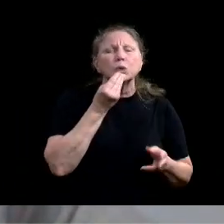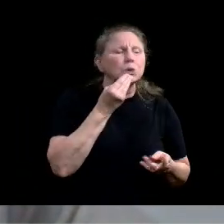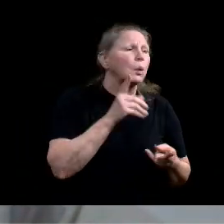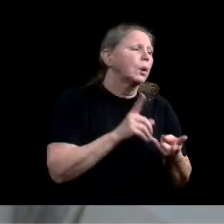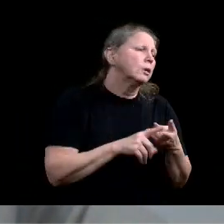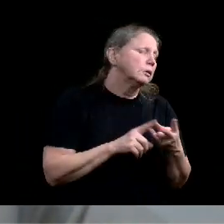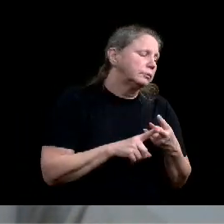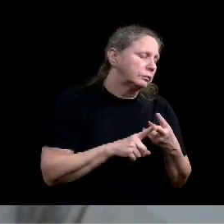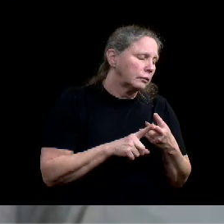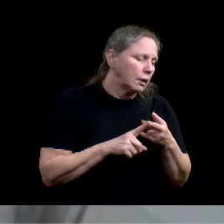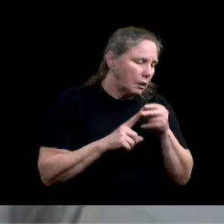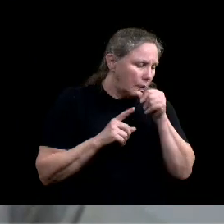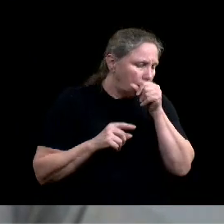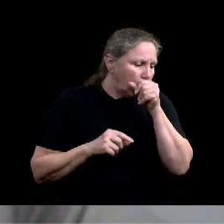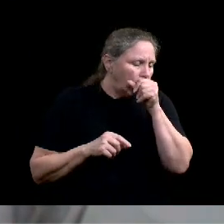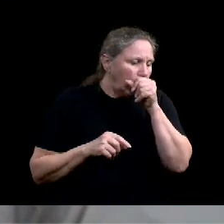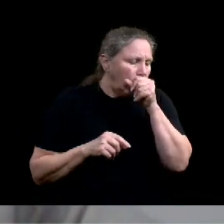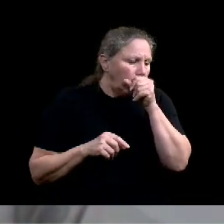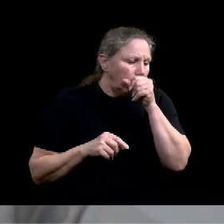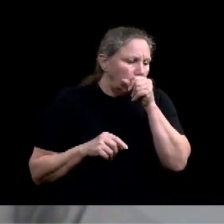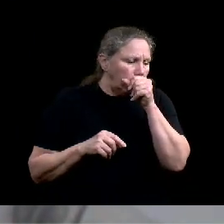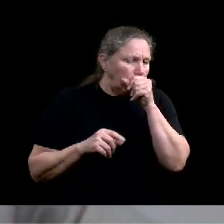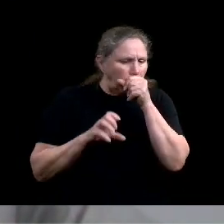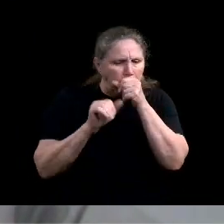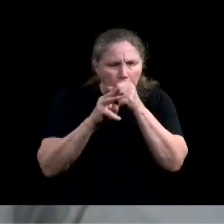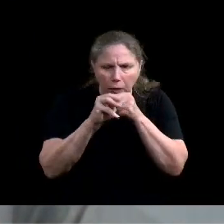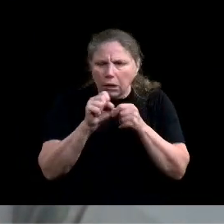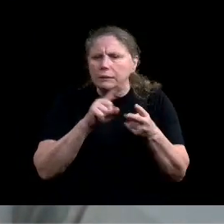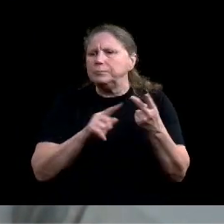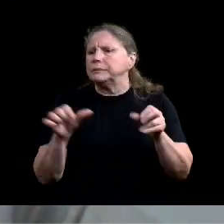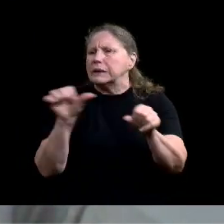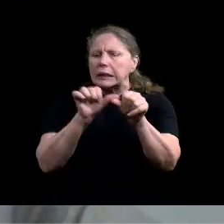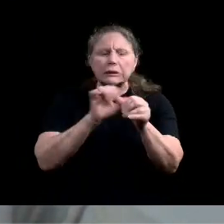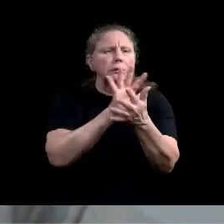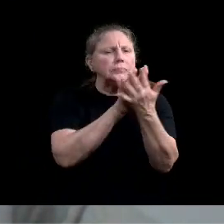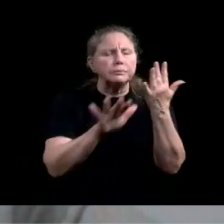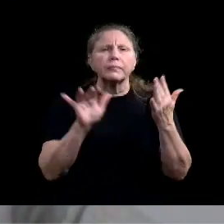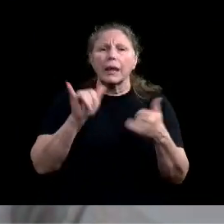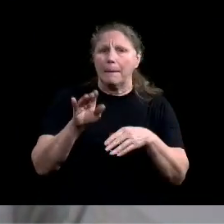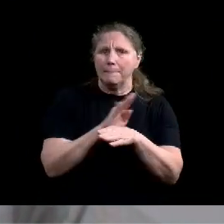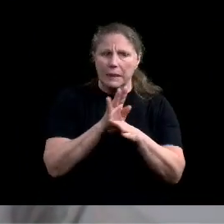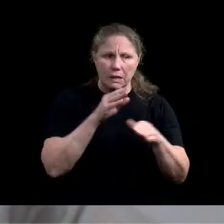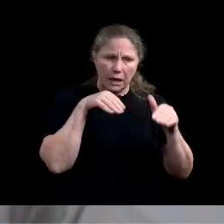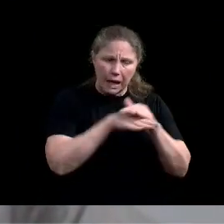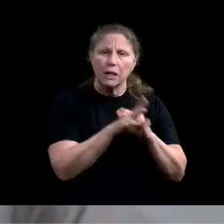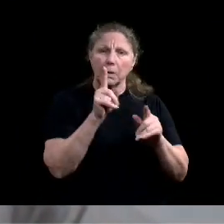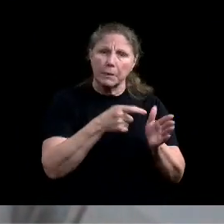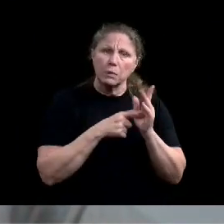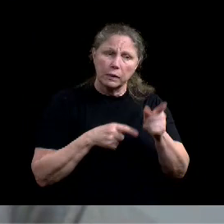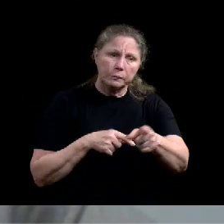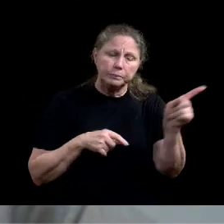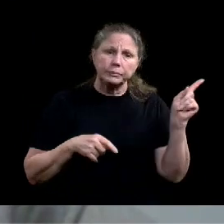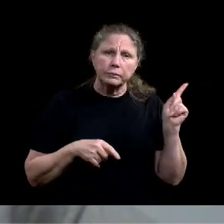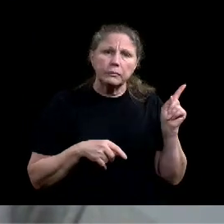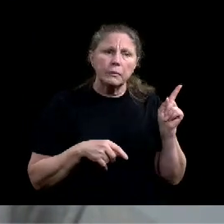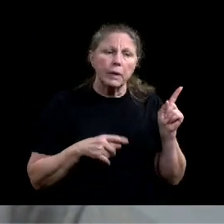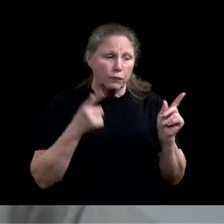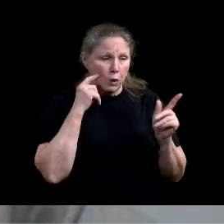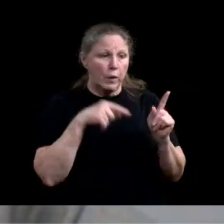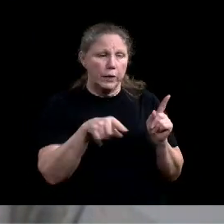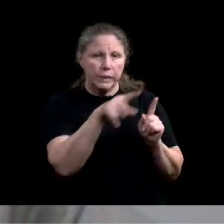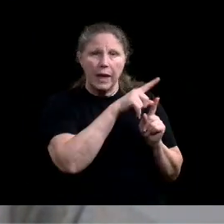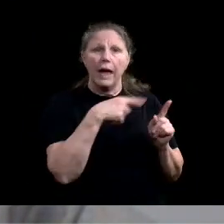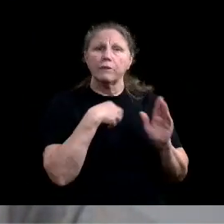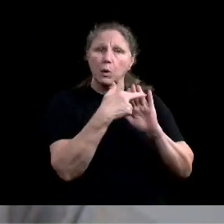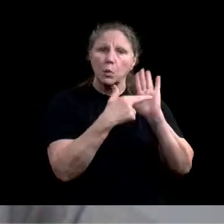places that are essential businesses are still open. And although they have rules about social distancing, many times